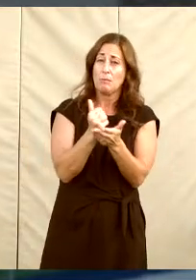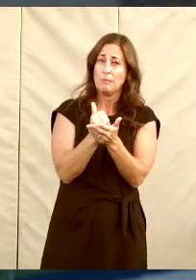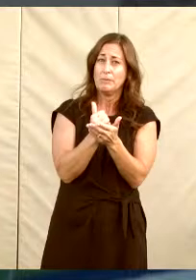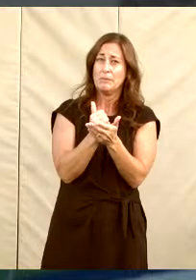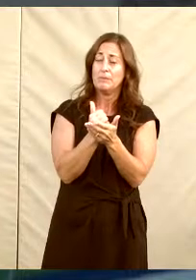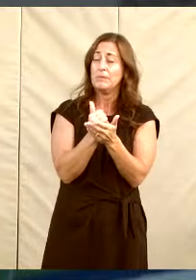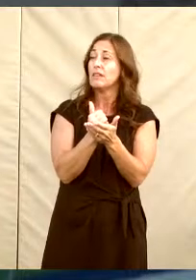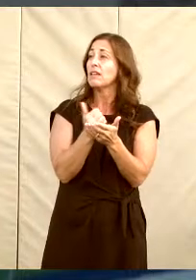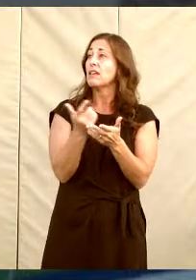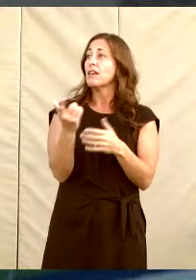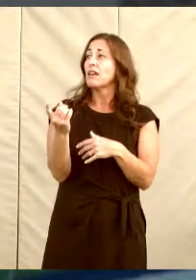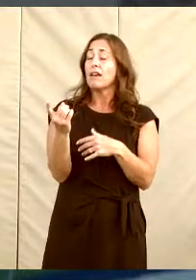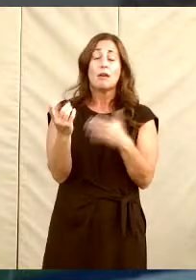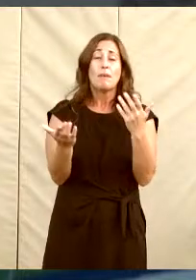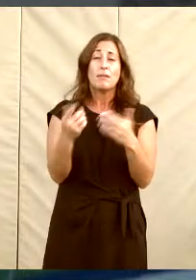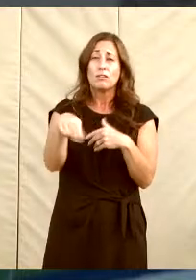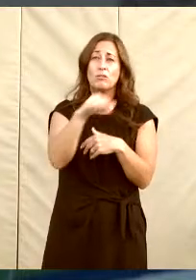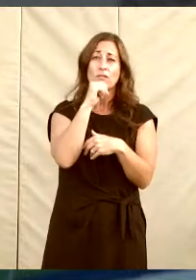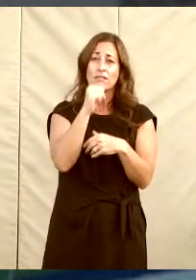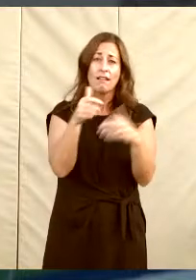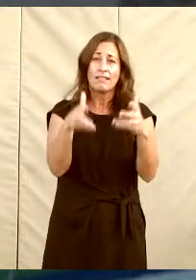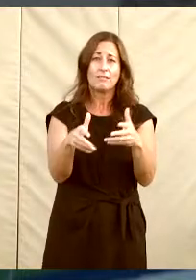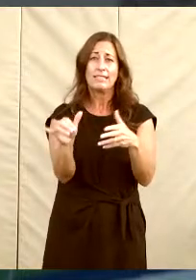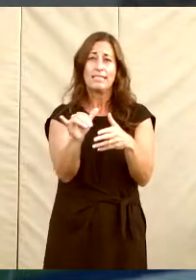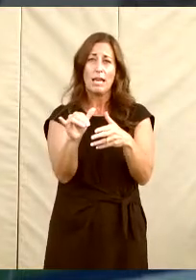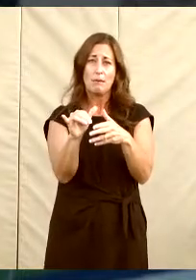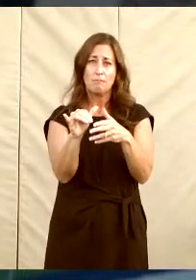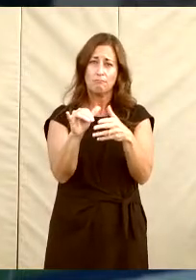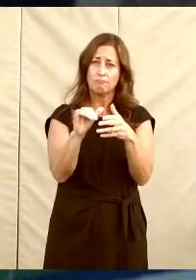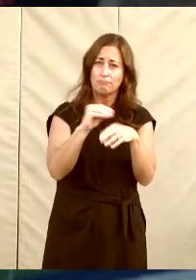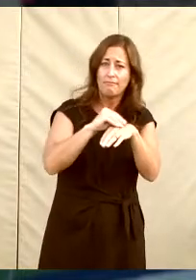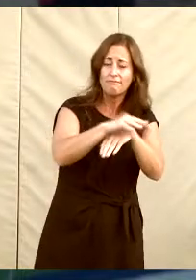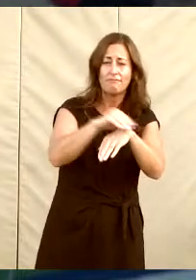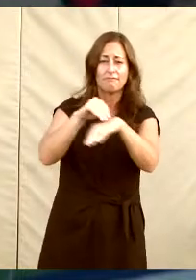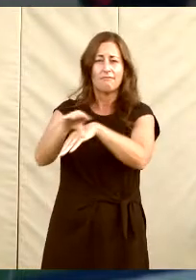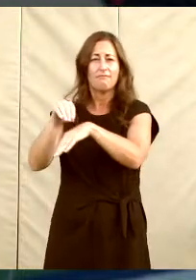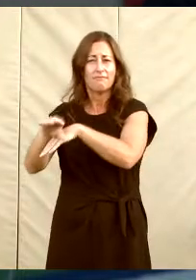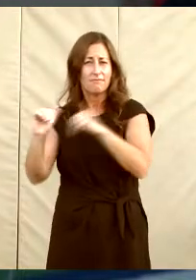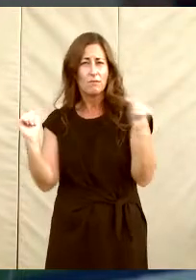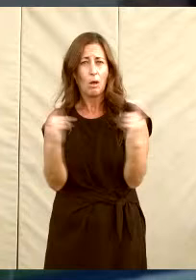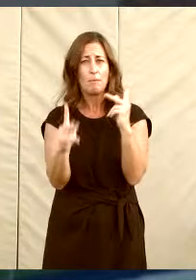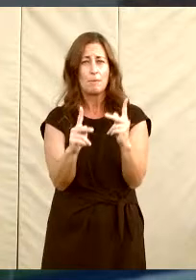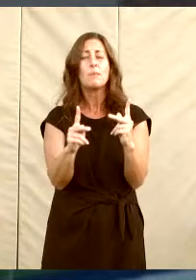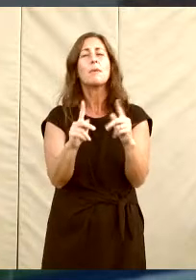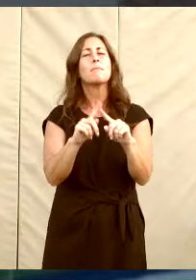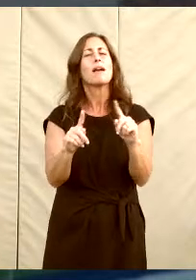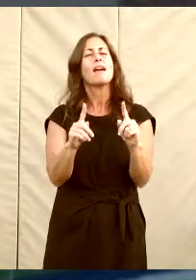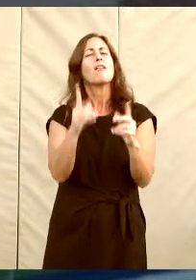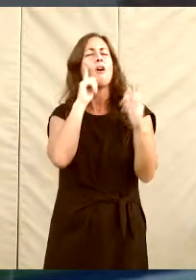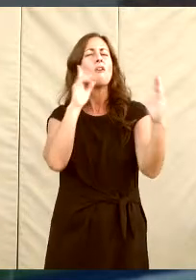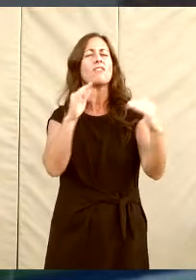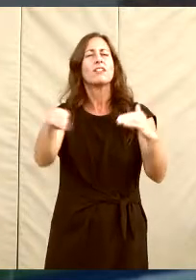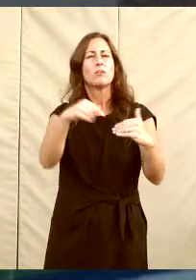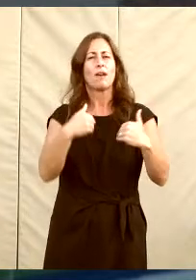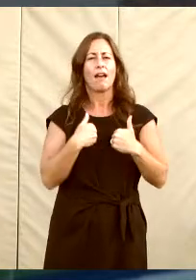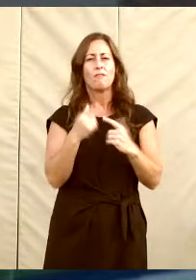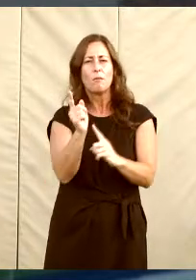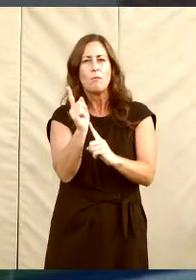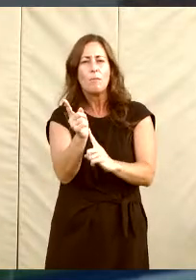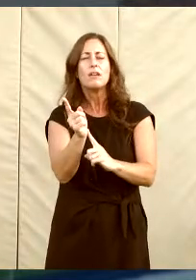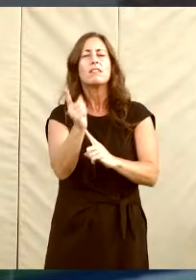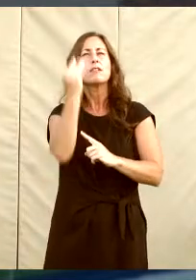not leave the same impression on everyone, many of us have had at least one of these moments and will continue to have many more of them throughout